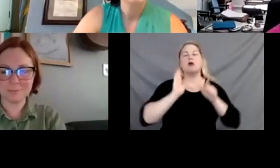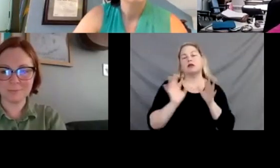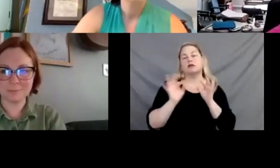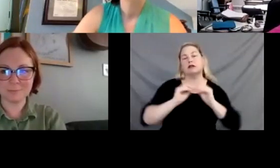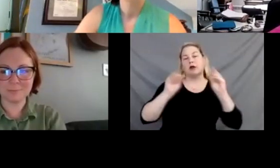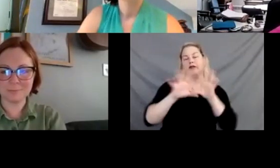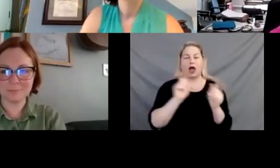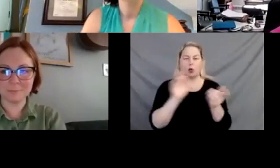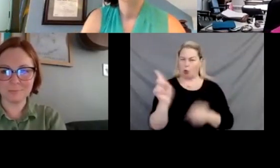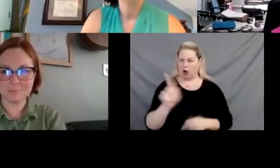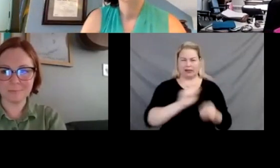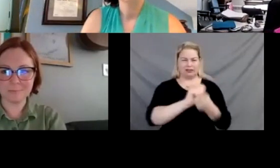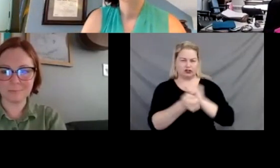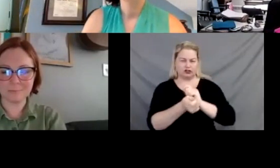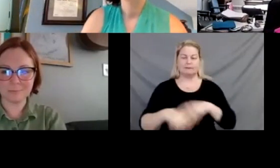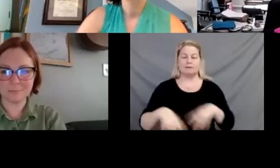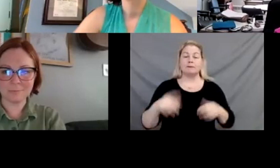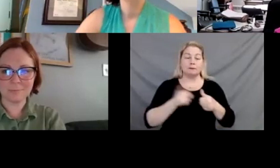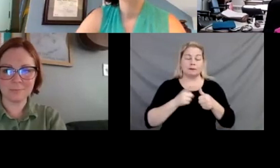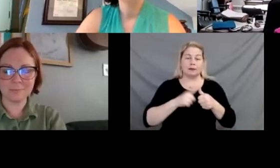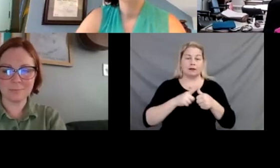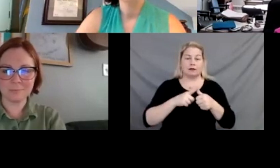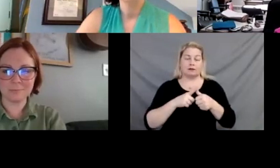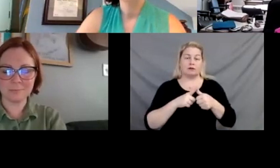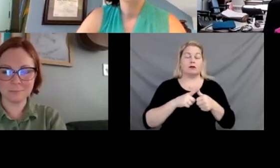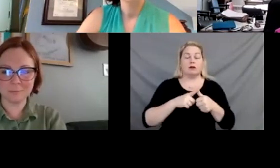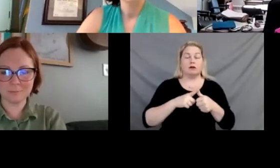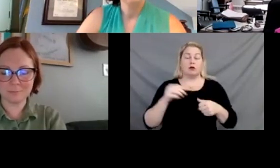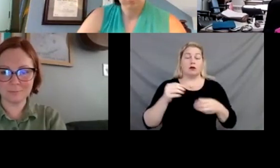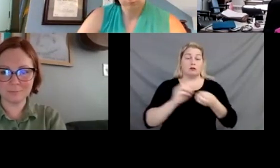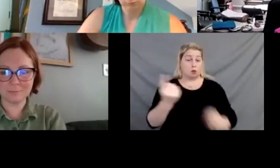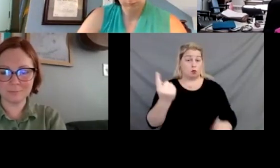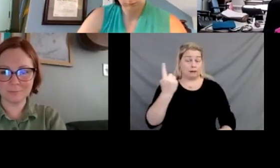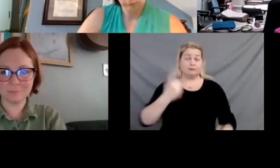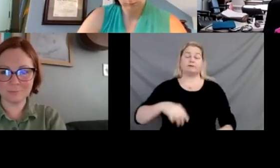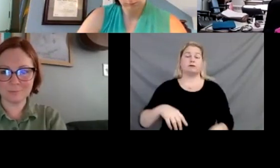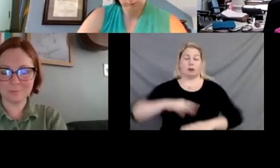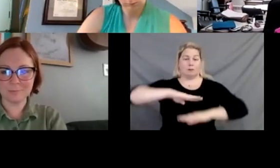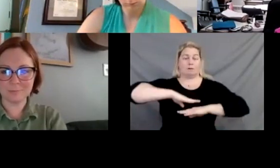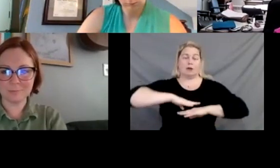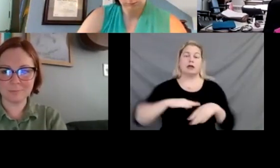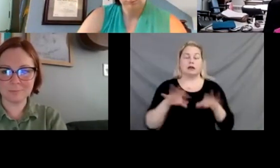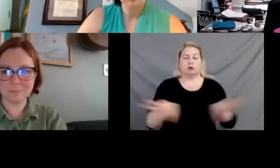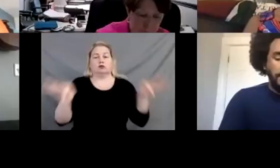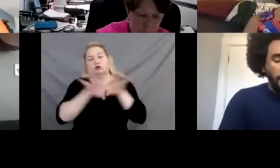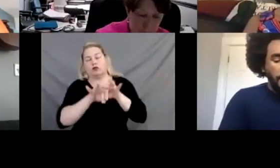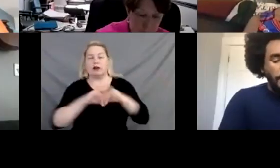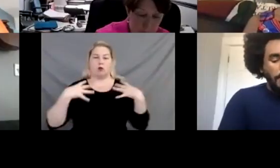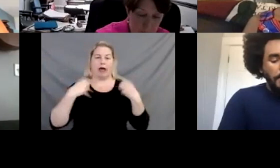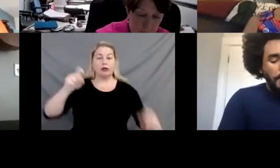In priority 1, meeting critical health needs, we added language to